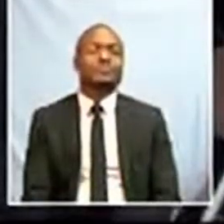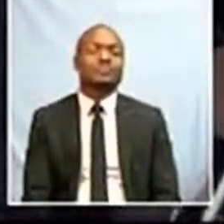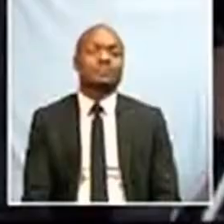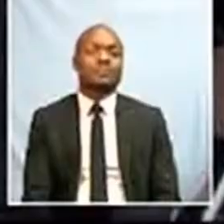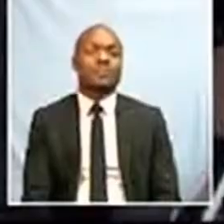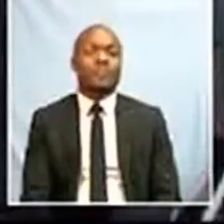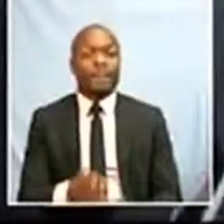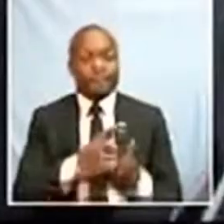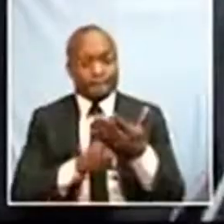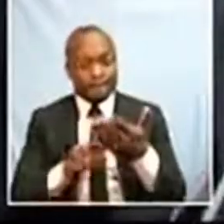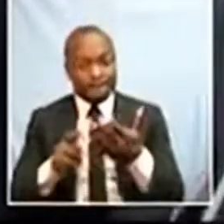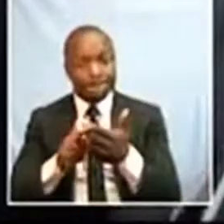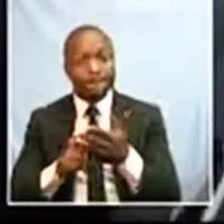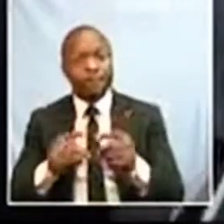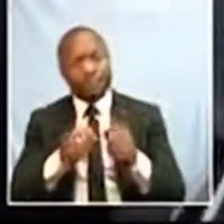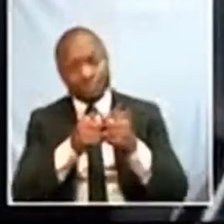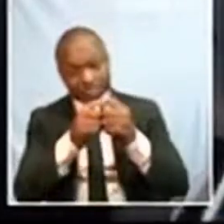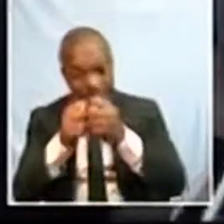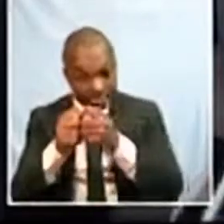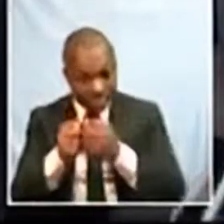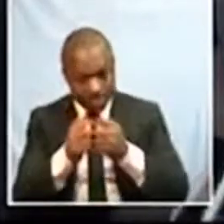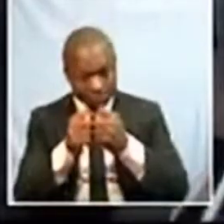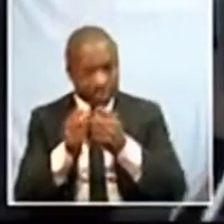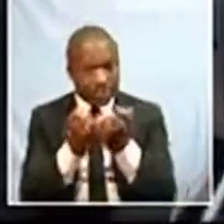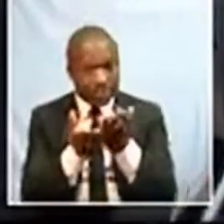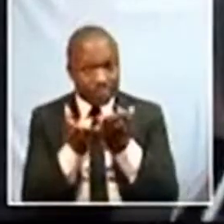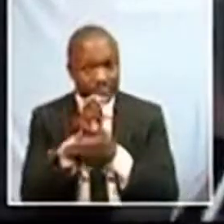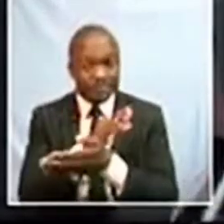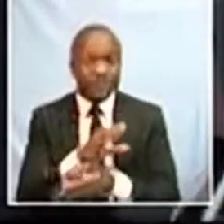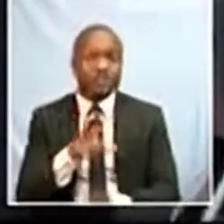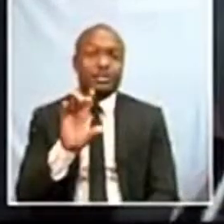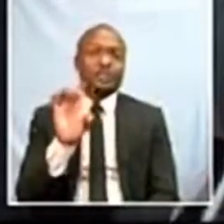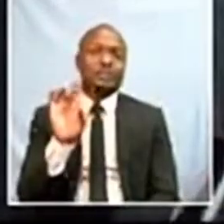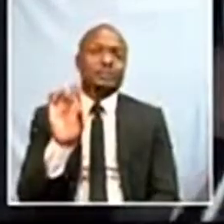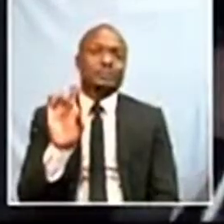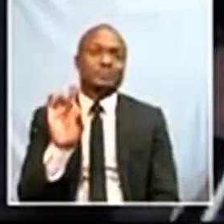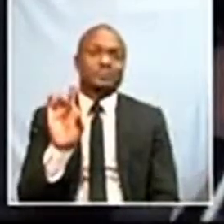read it together. We can read it together with page 8.